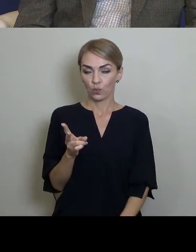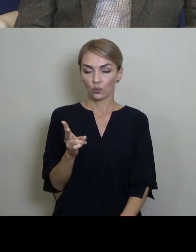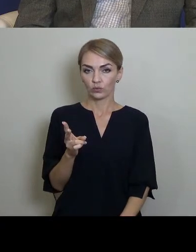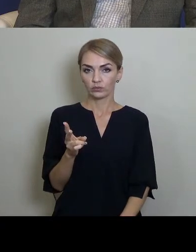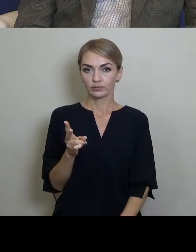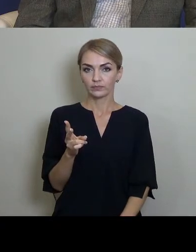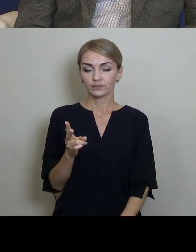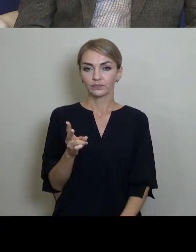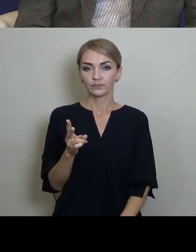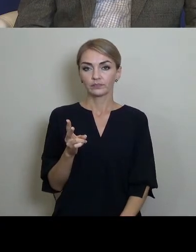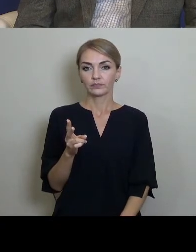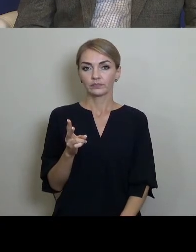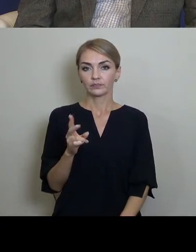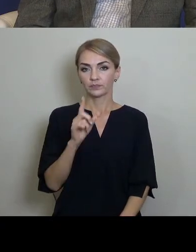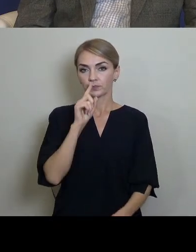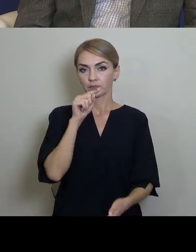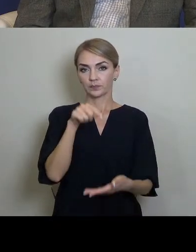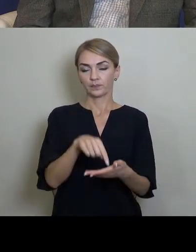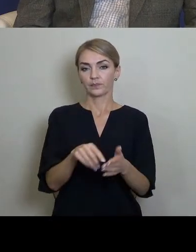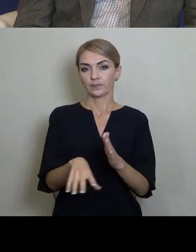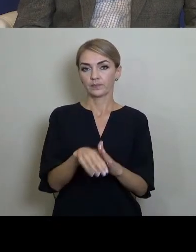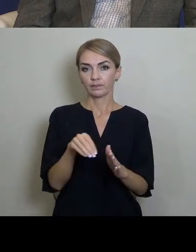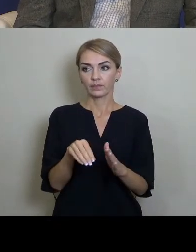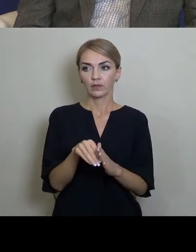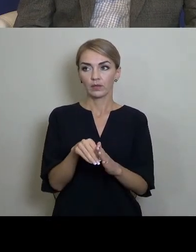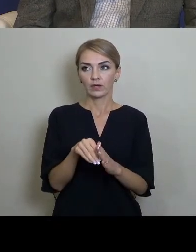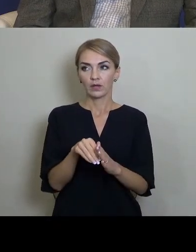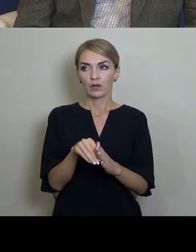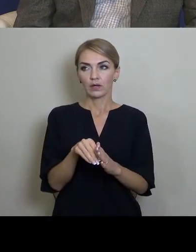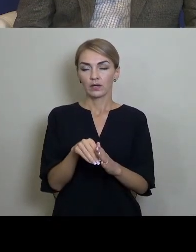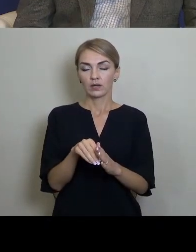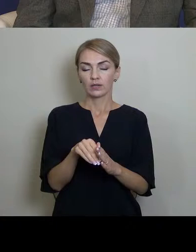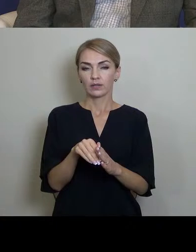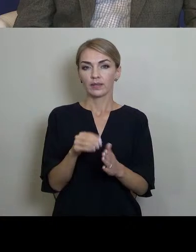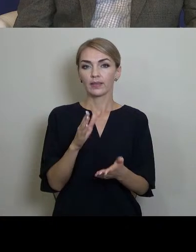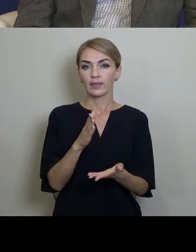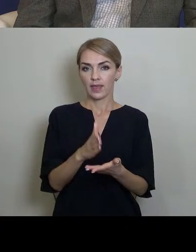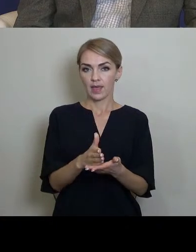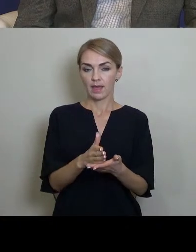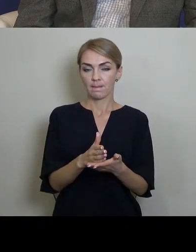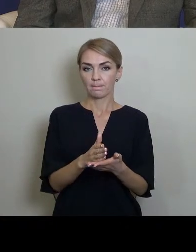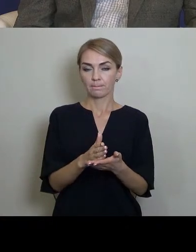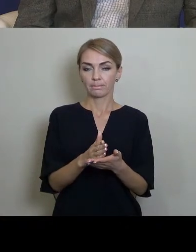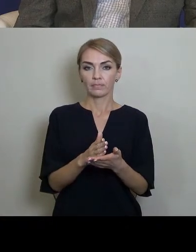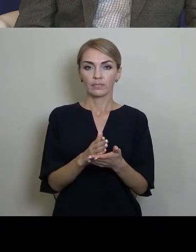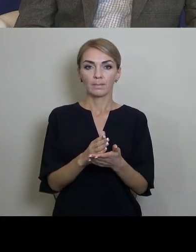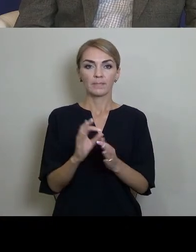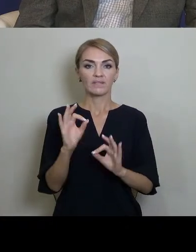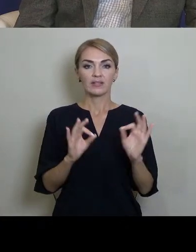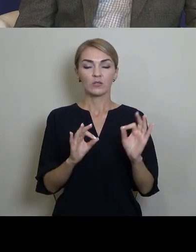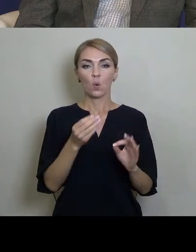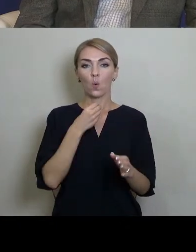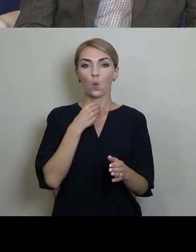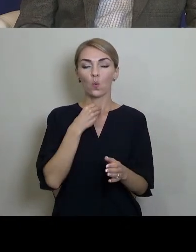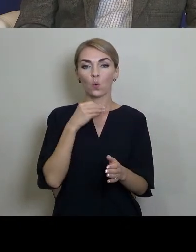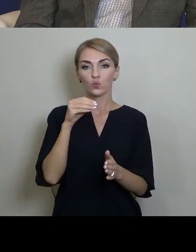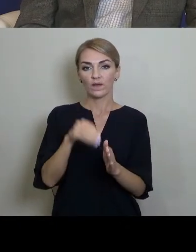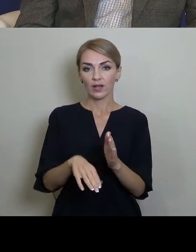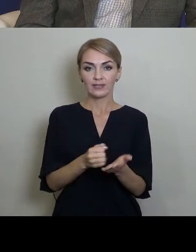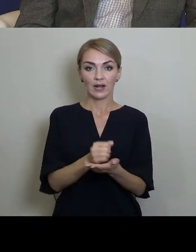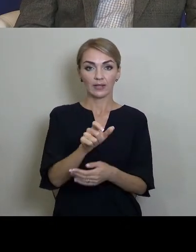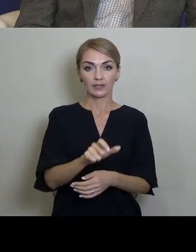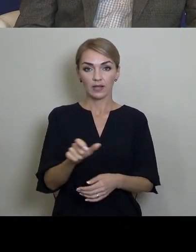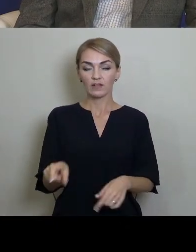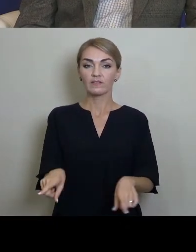to understand who overcomes the threshold. Despite preferences and voting for